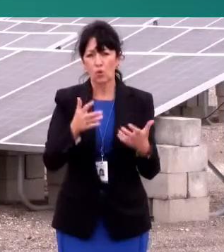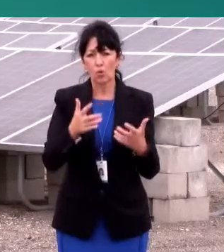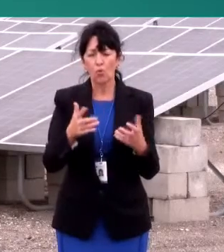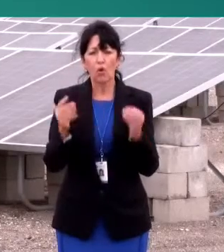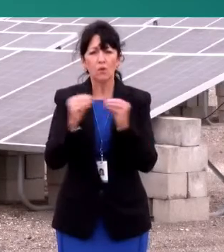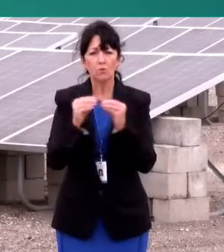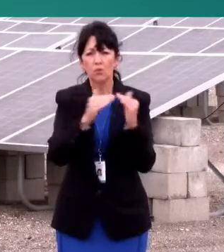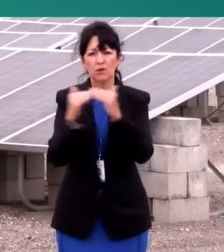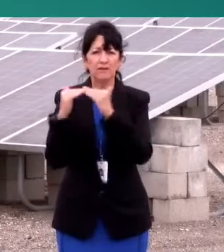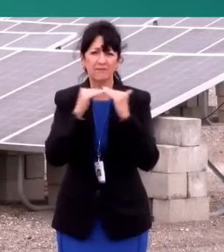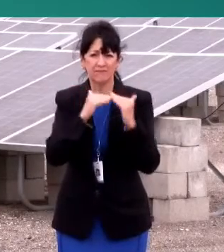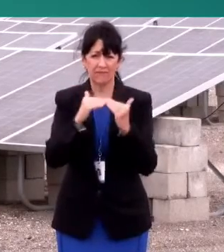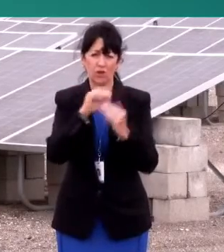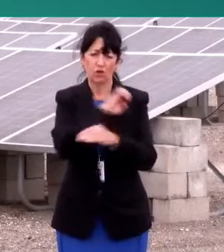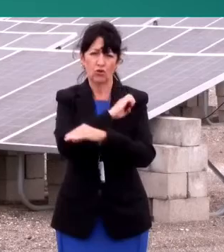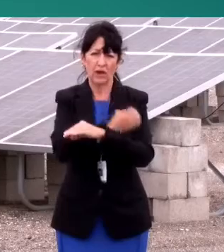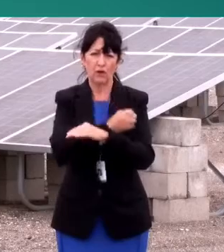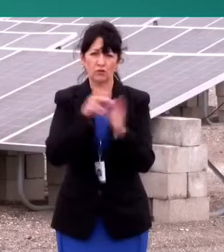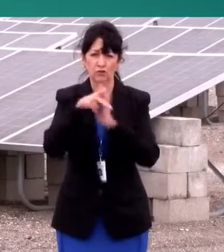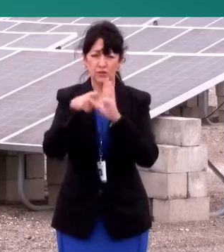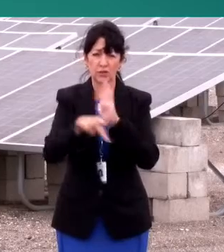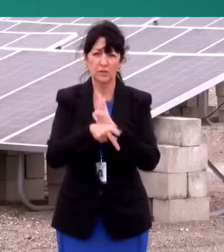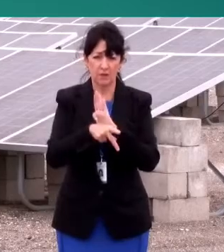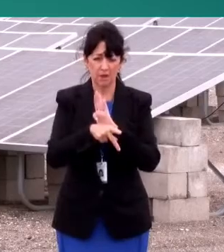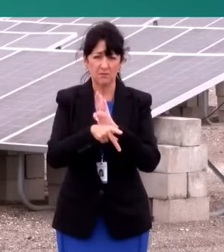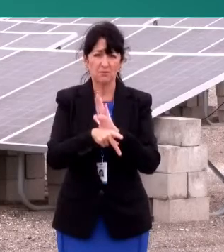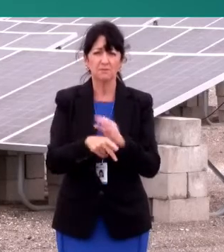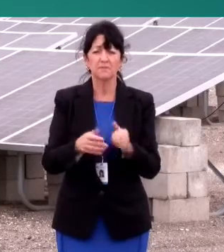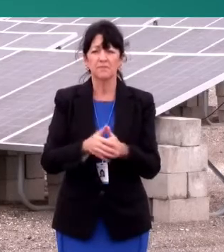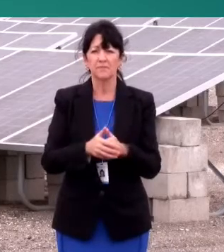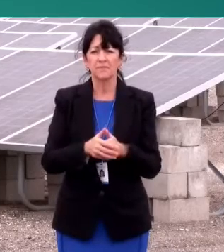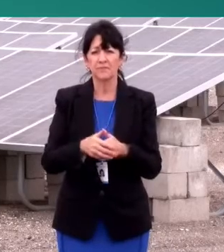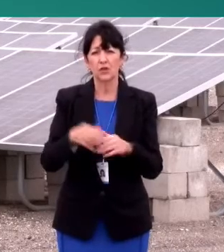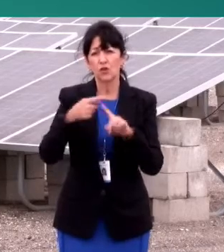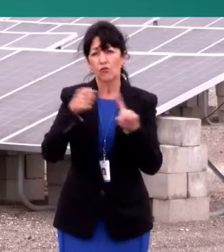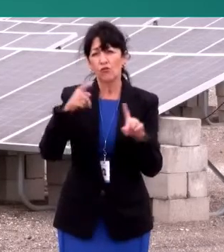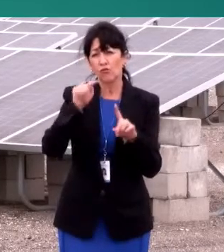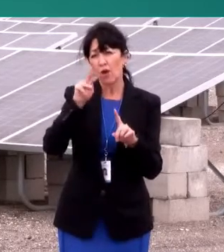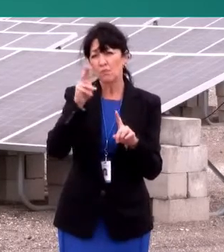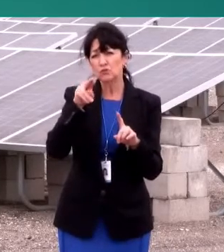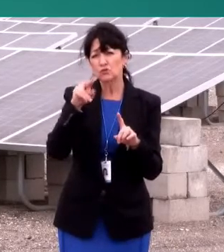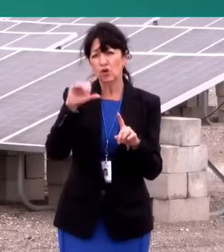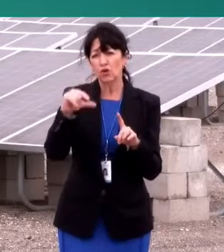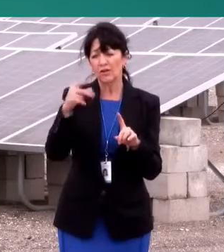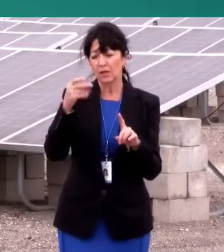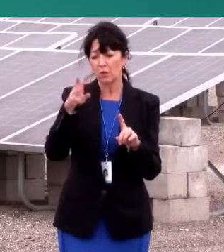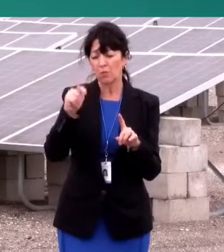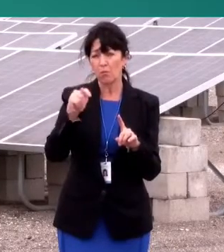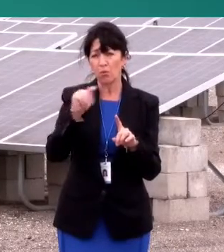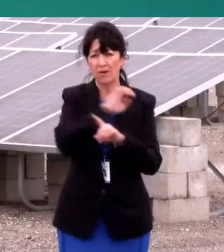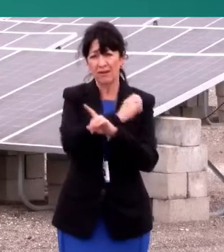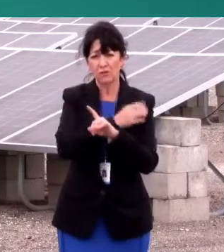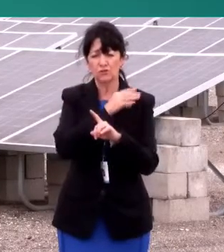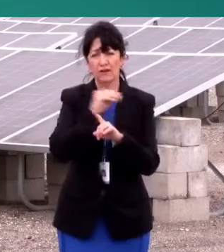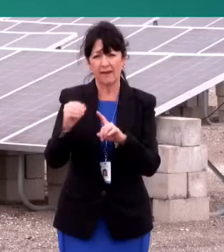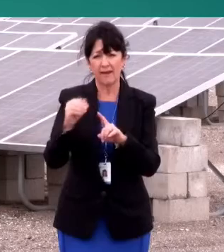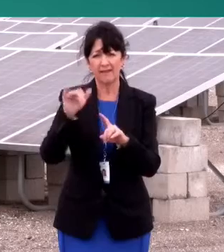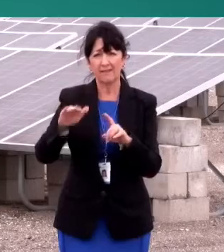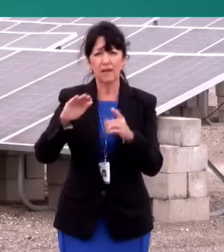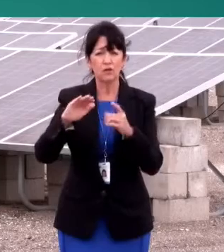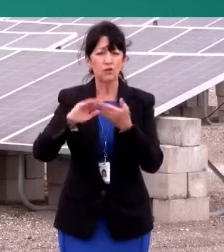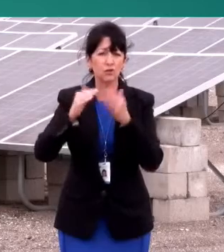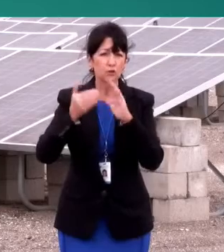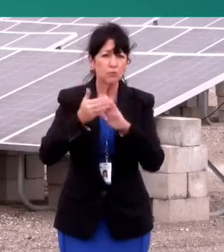So Dustin's going to say a couple of words. We have Salar Naney from Turning Point Energy and the Coalition for Community Solar